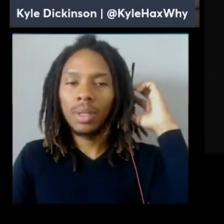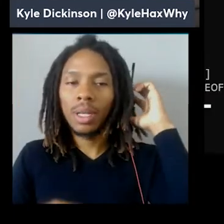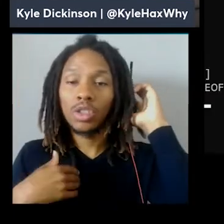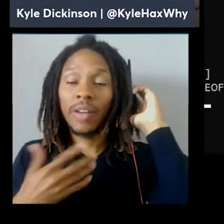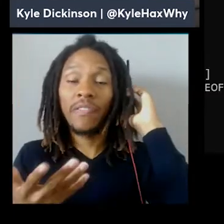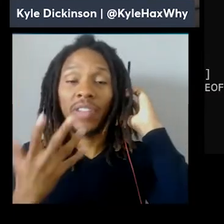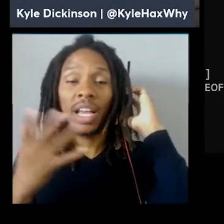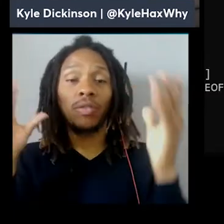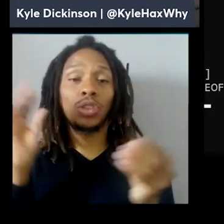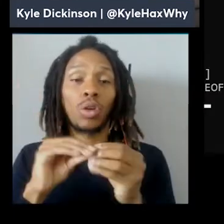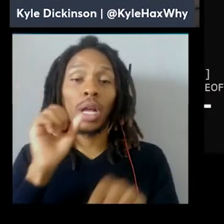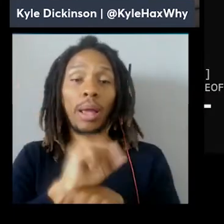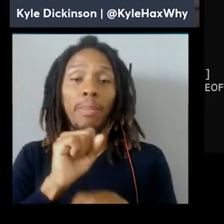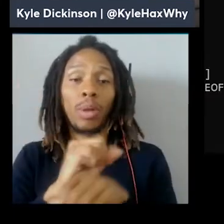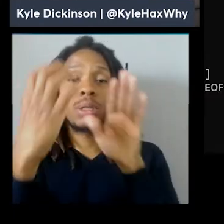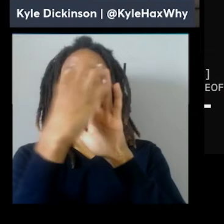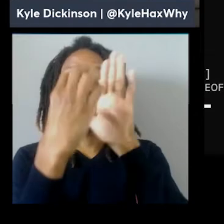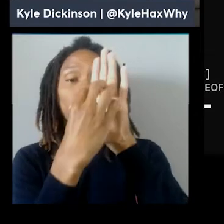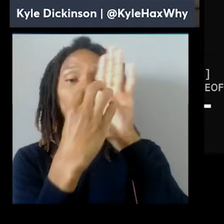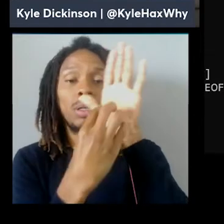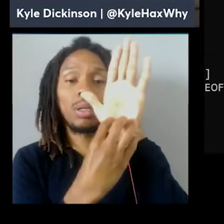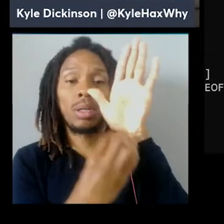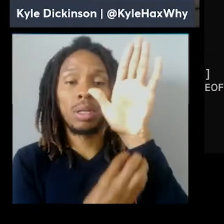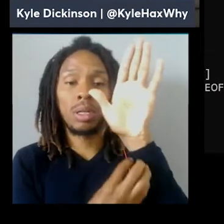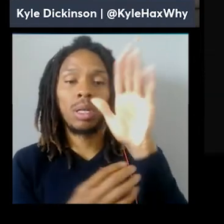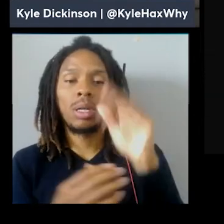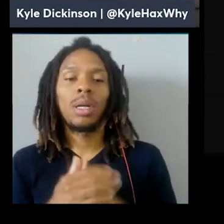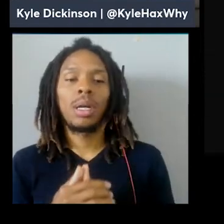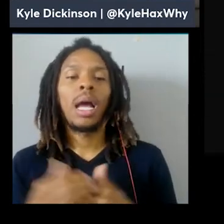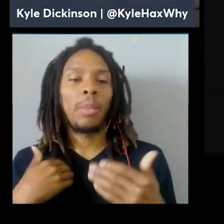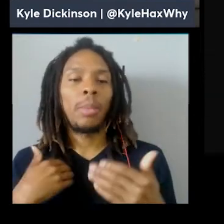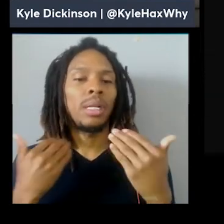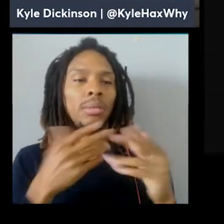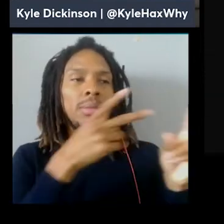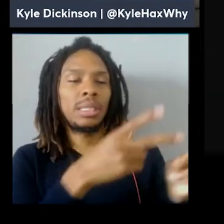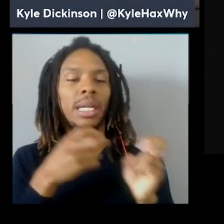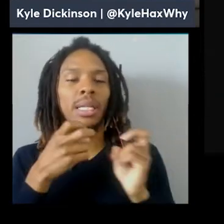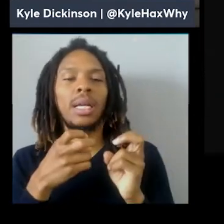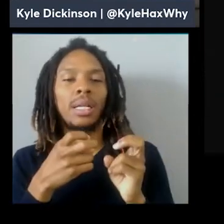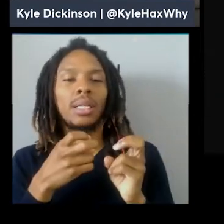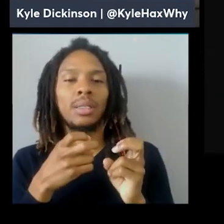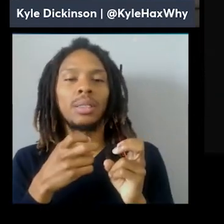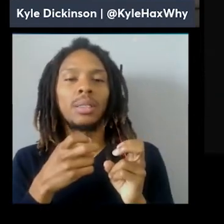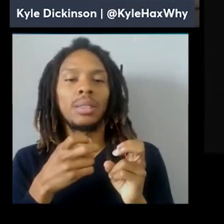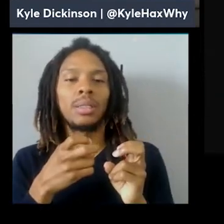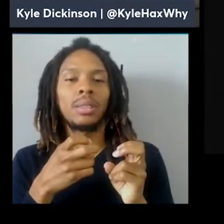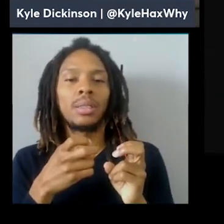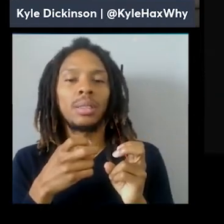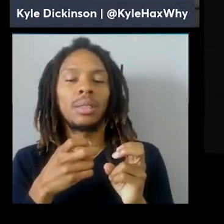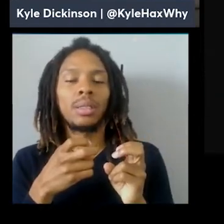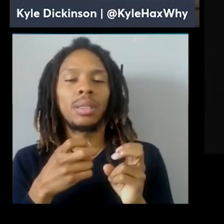I'm going to put that in. Oops, there you go.